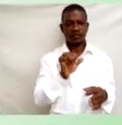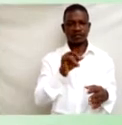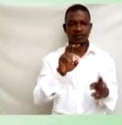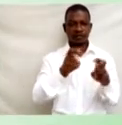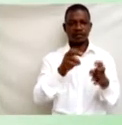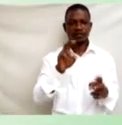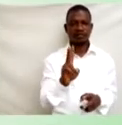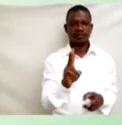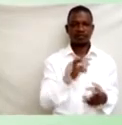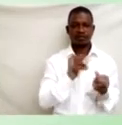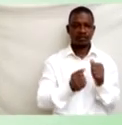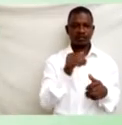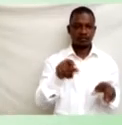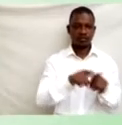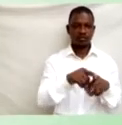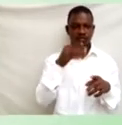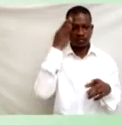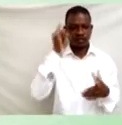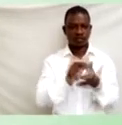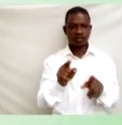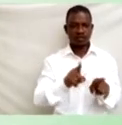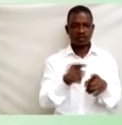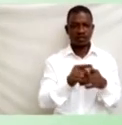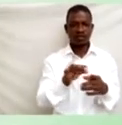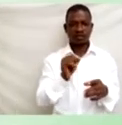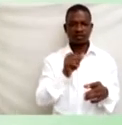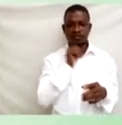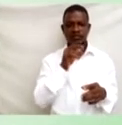There are indicators to this,